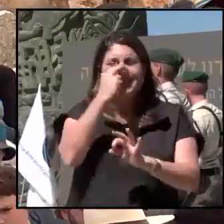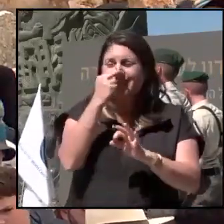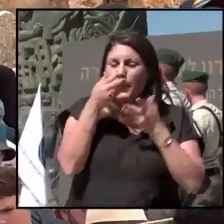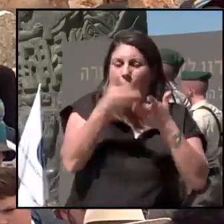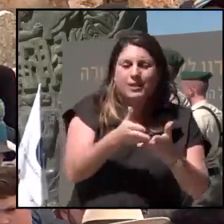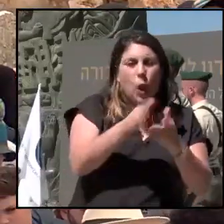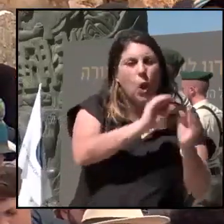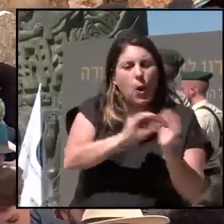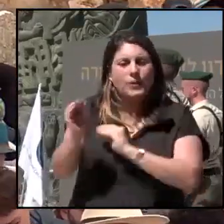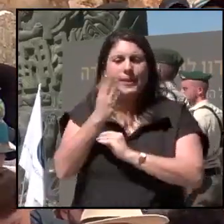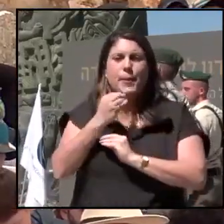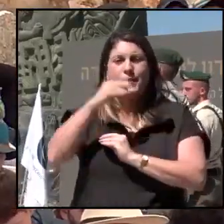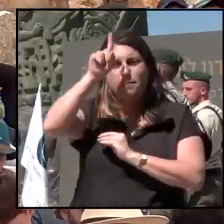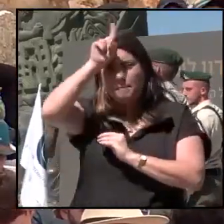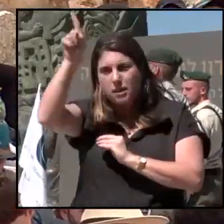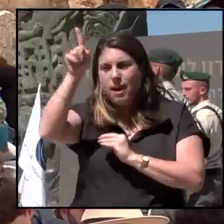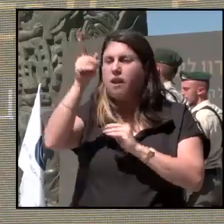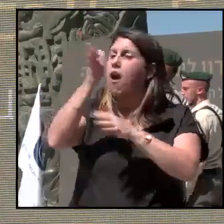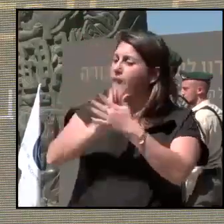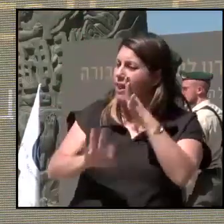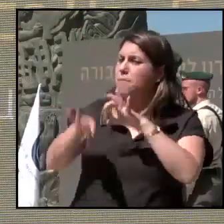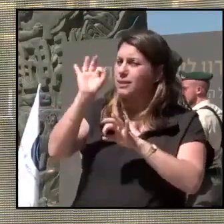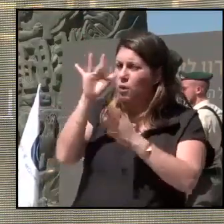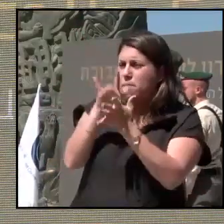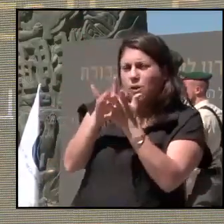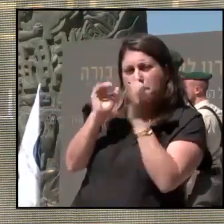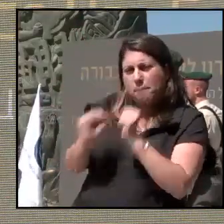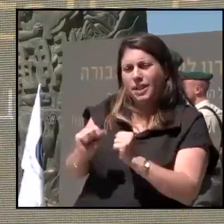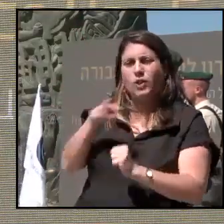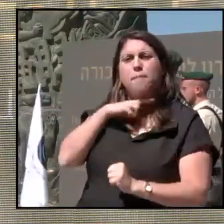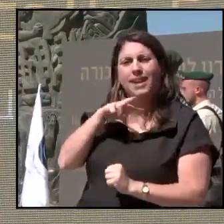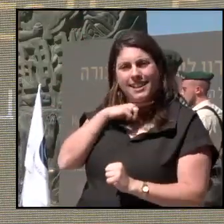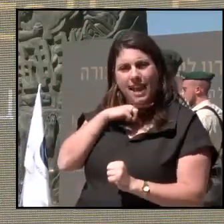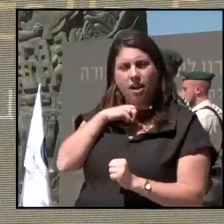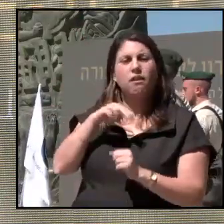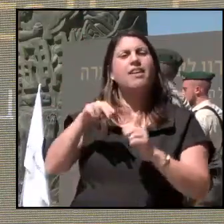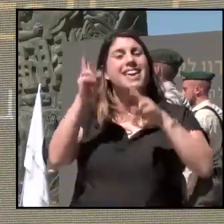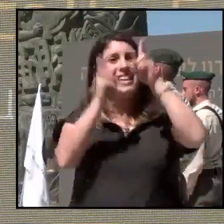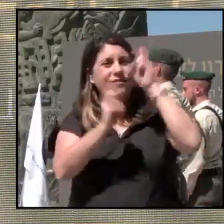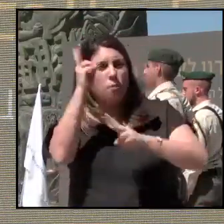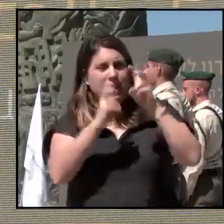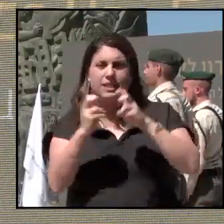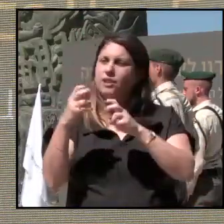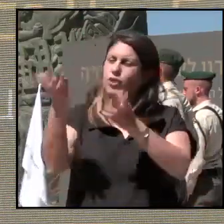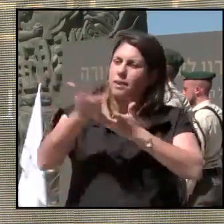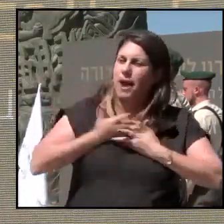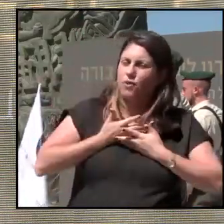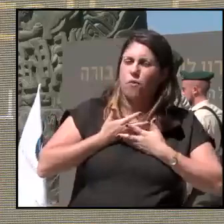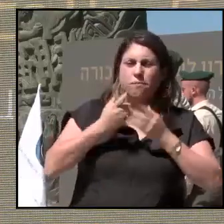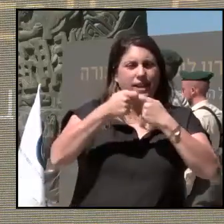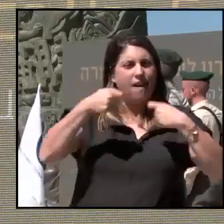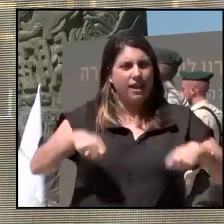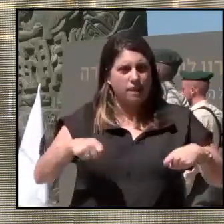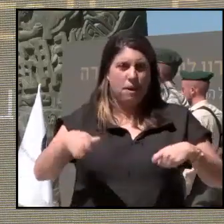Germany. Many would find shelter in England. Information that reached us from our European members was brought